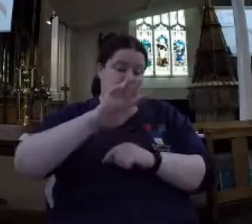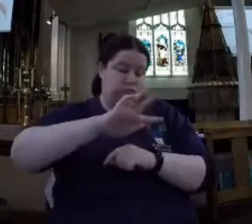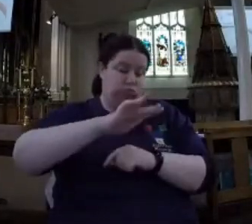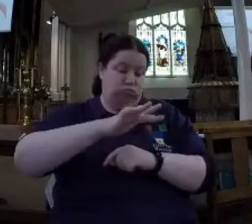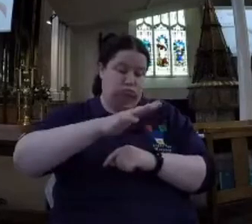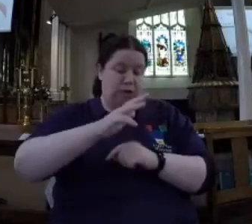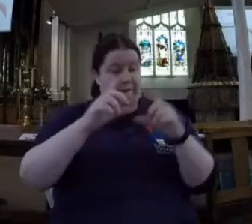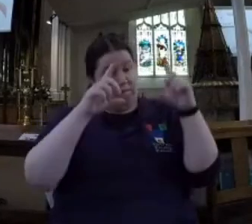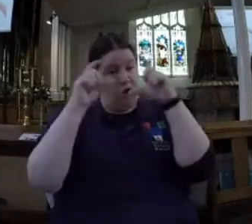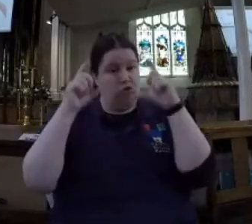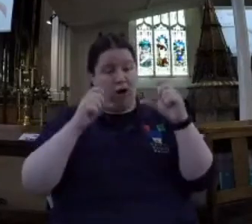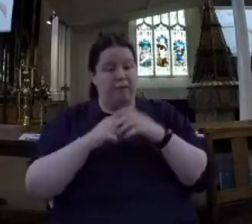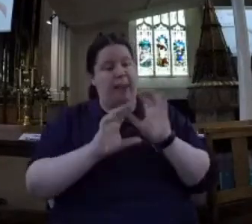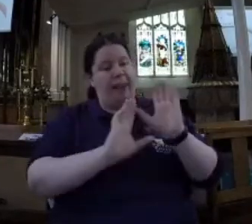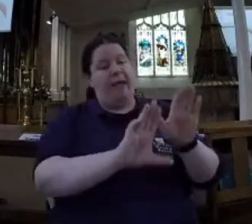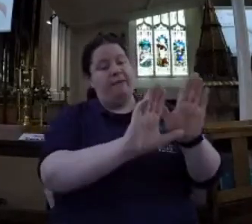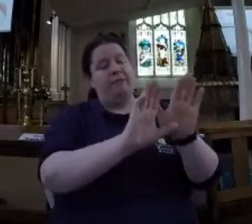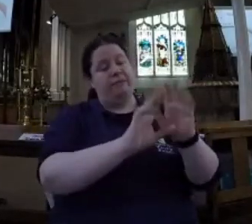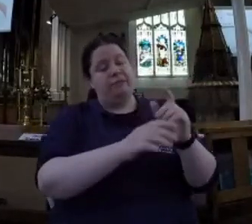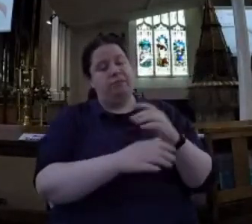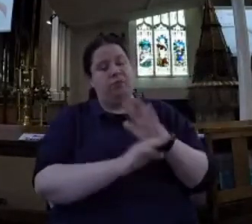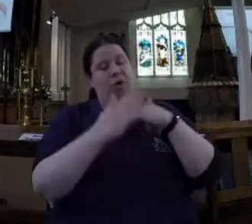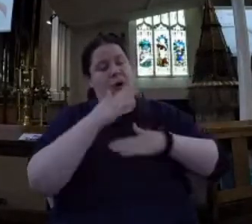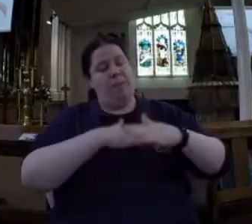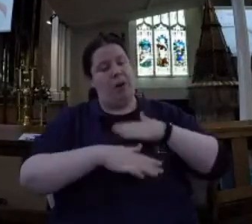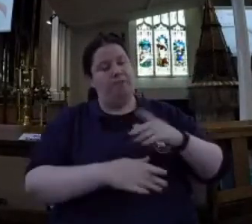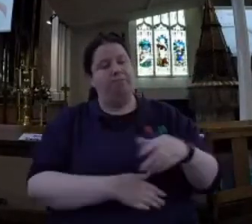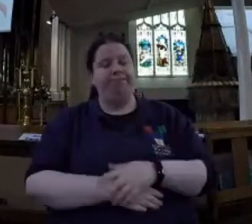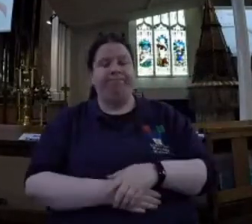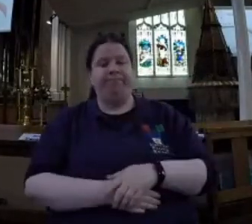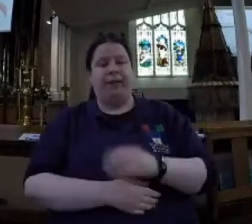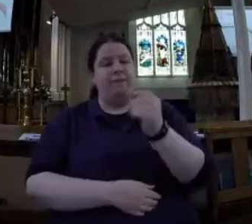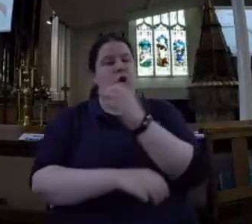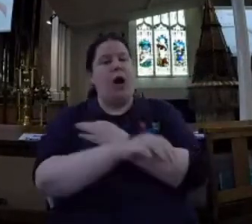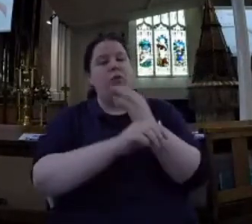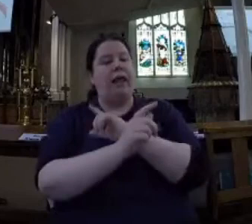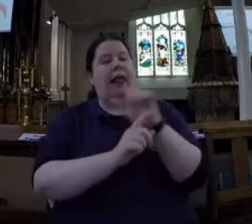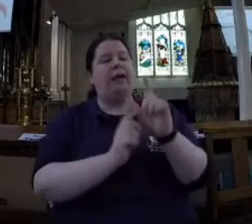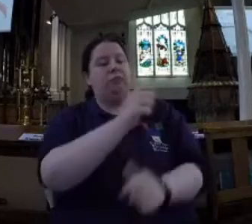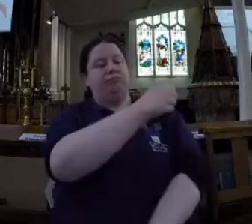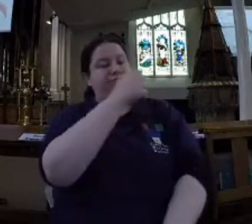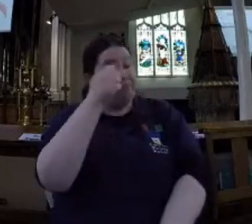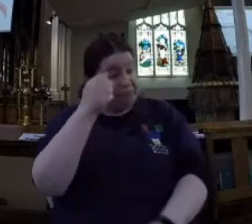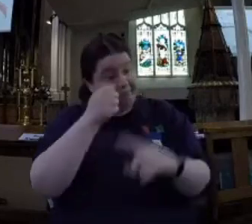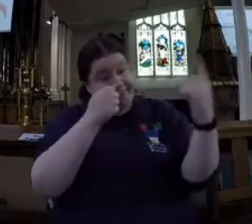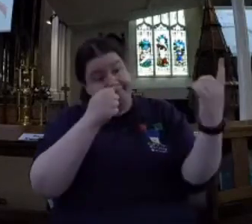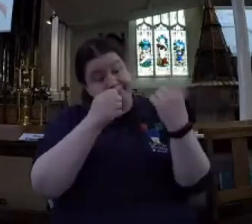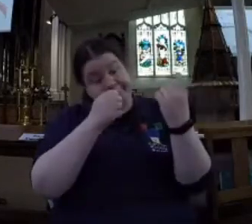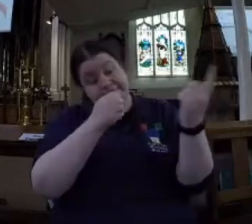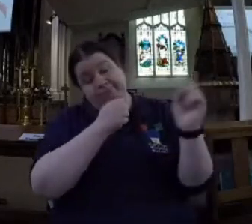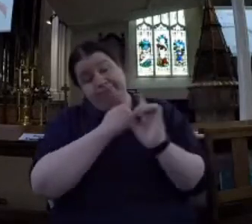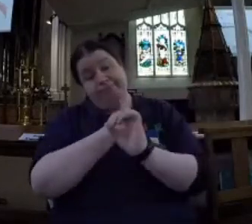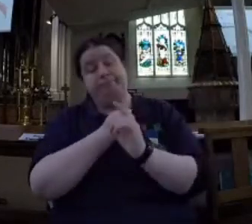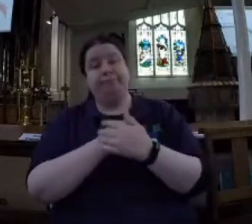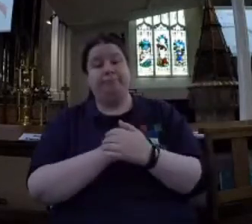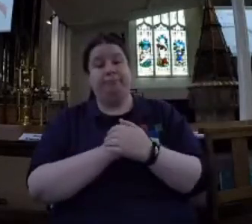photographed. Well, after a couple of hours, the policeman approaches the cell and opens the door, and she's escorted to the booking desk. And he says, I'm really